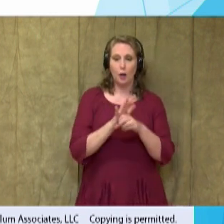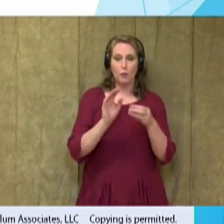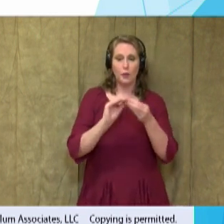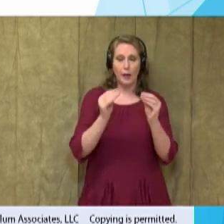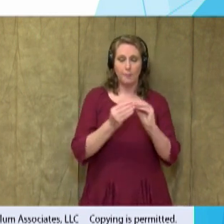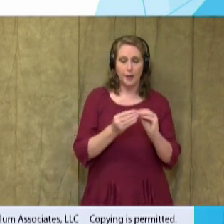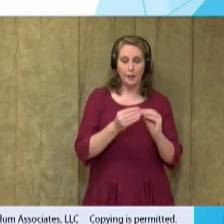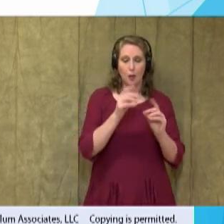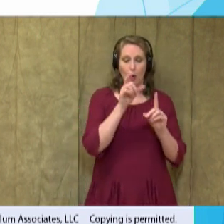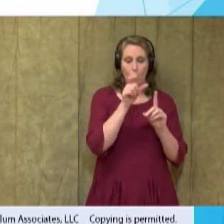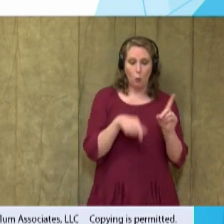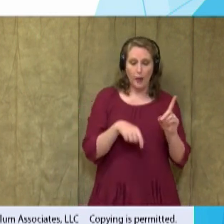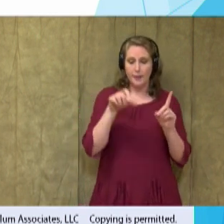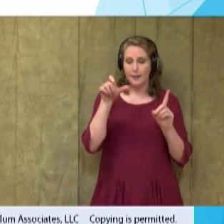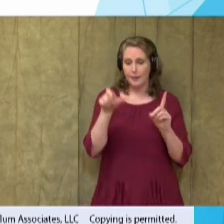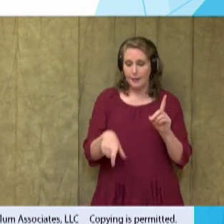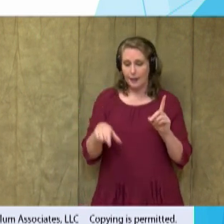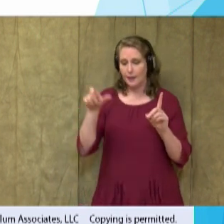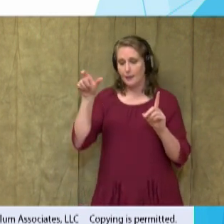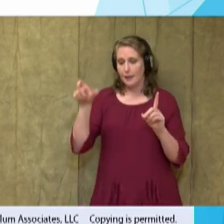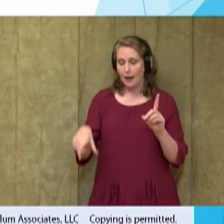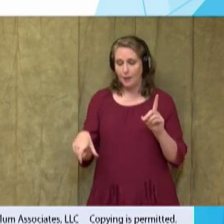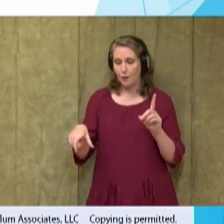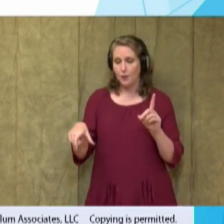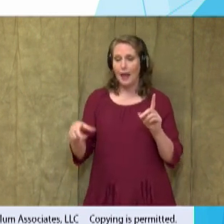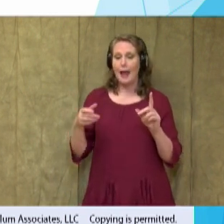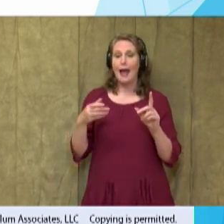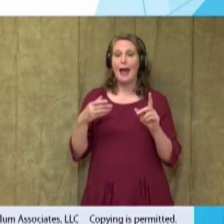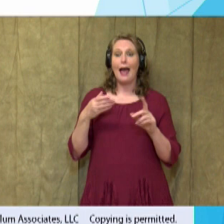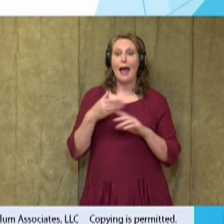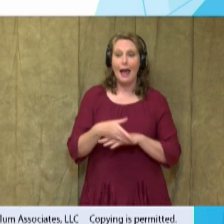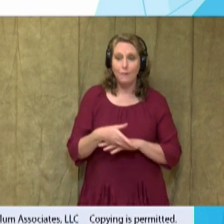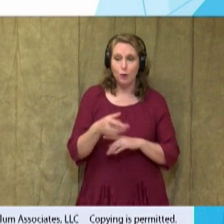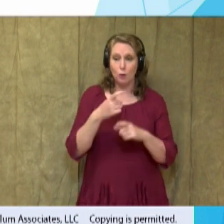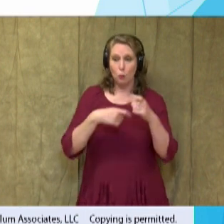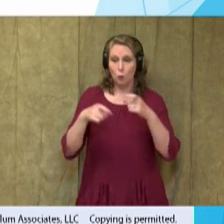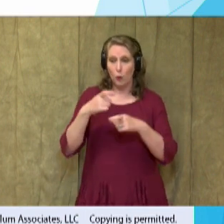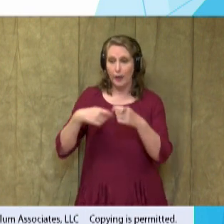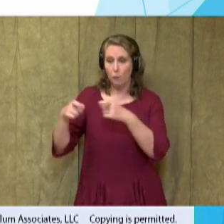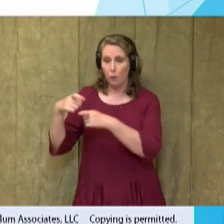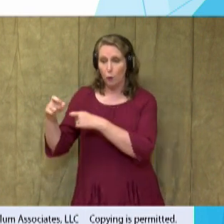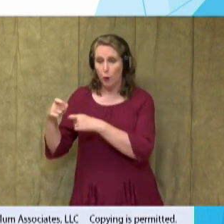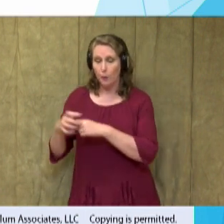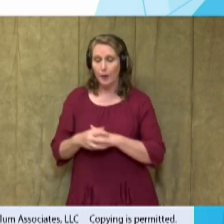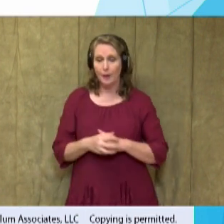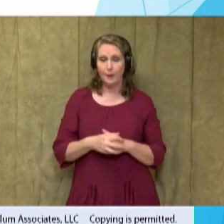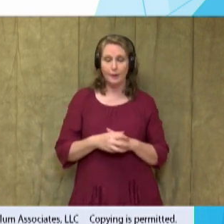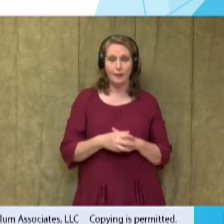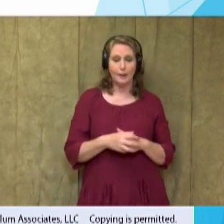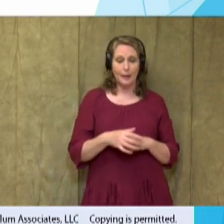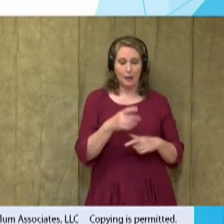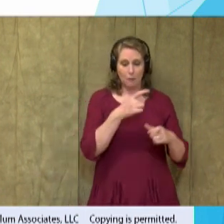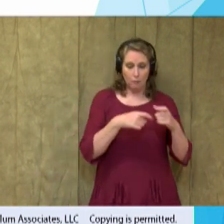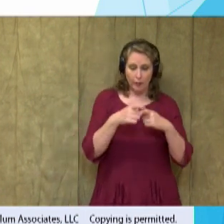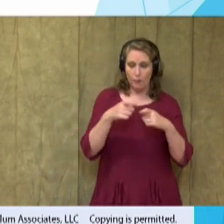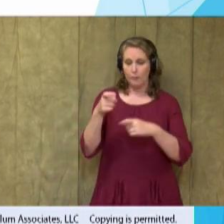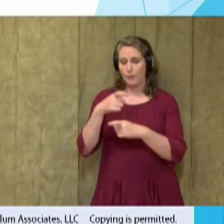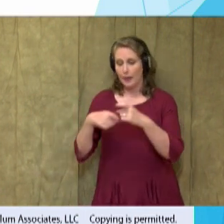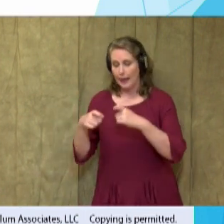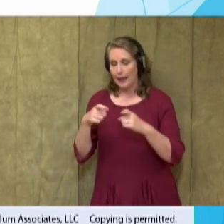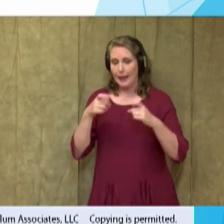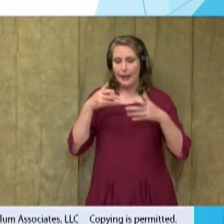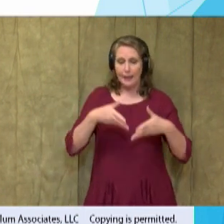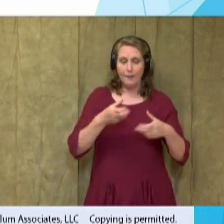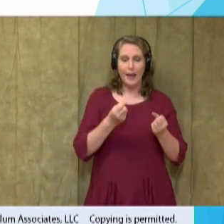number of ones, tens, and hundreds after regrouping. So after we regrouped, how many ones did we